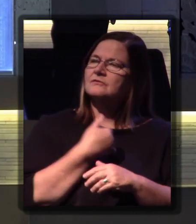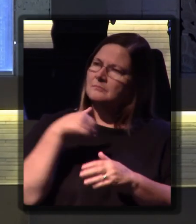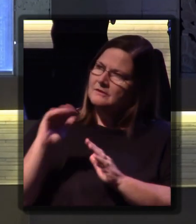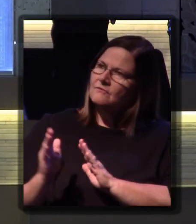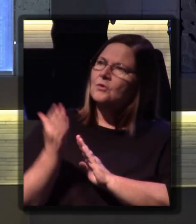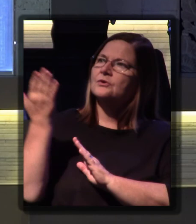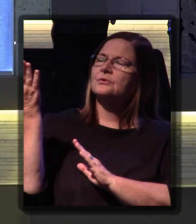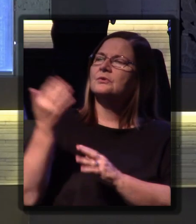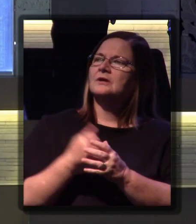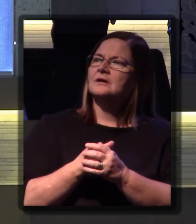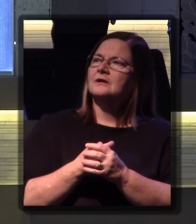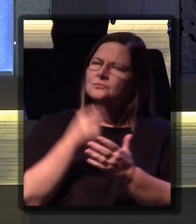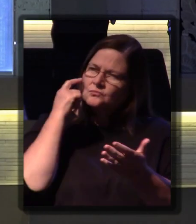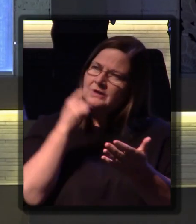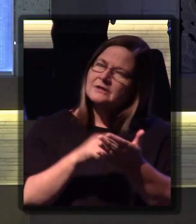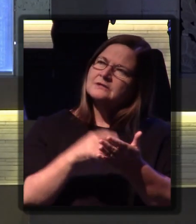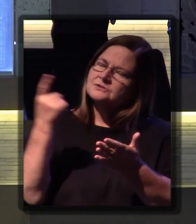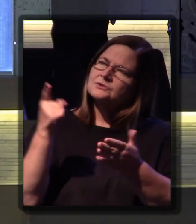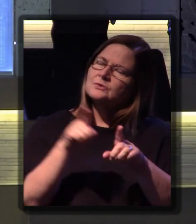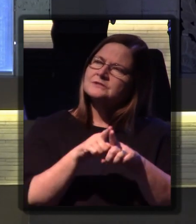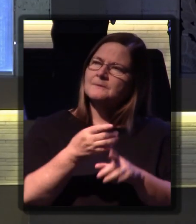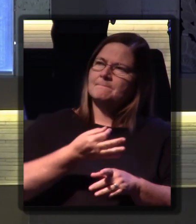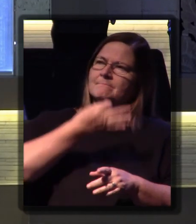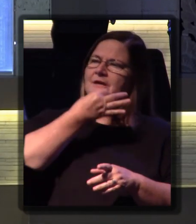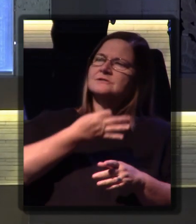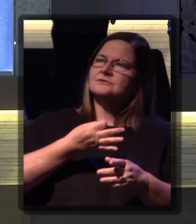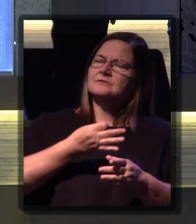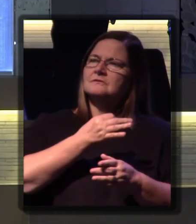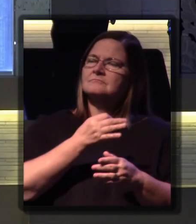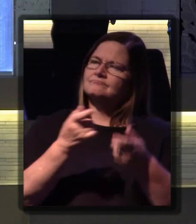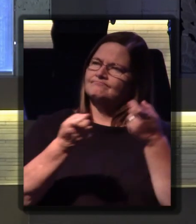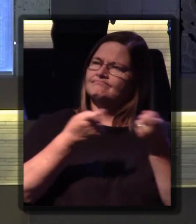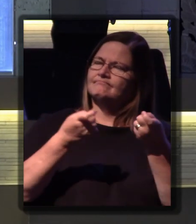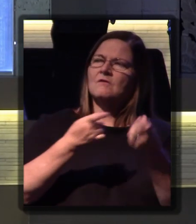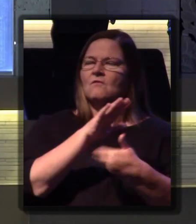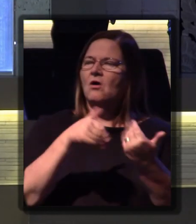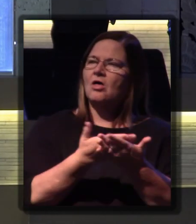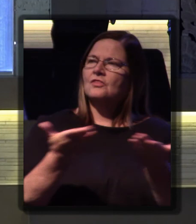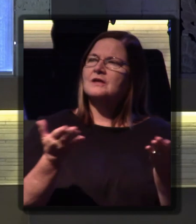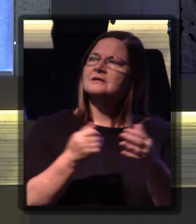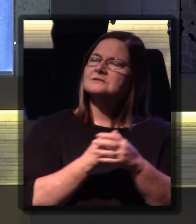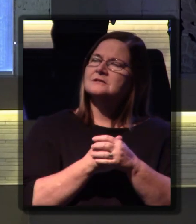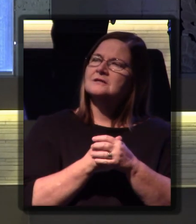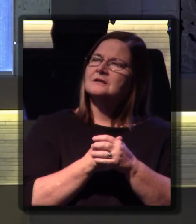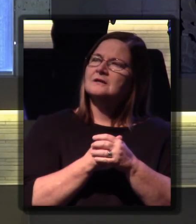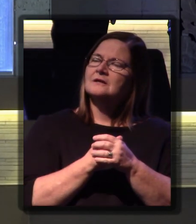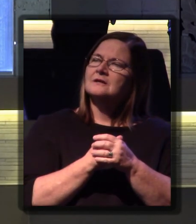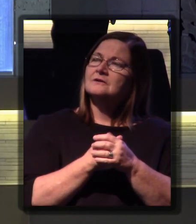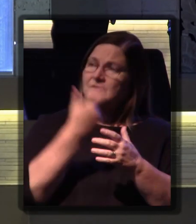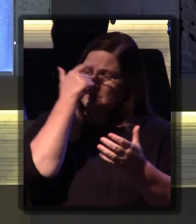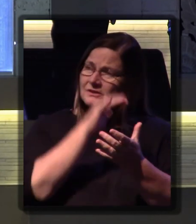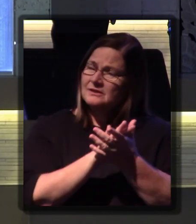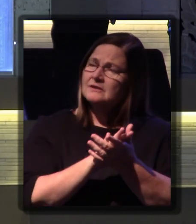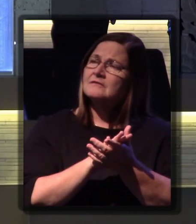to repent of our sin, to humble ourselves before you, to recognize you as the